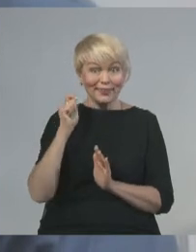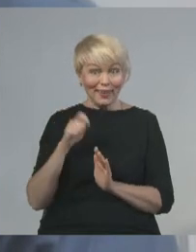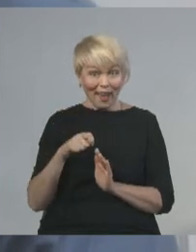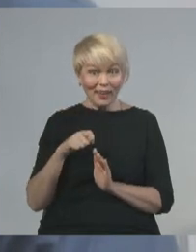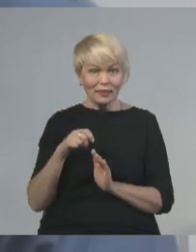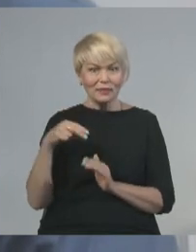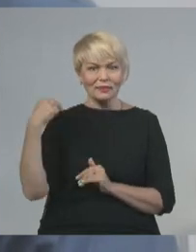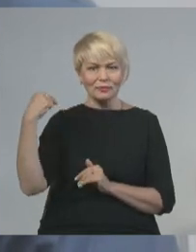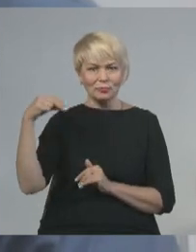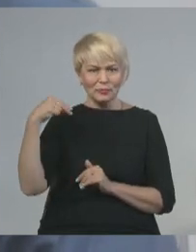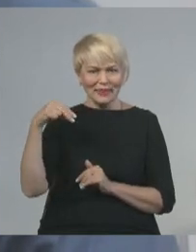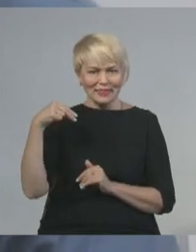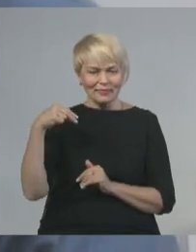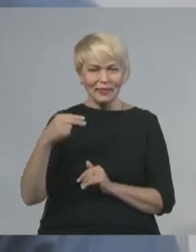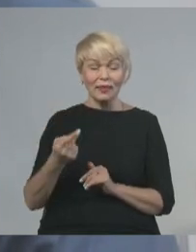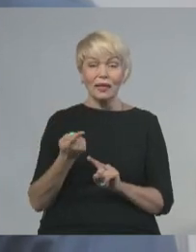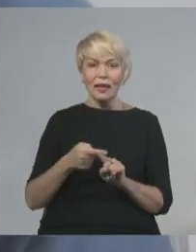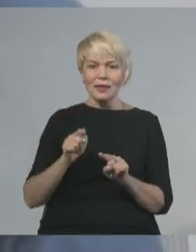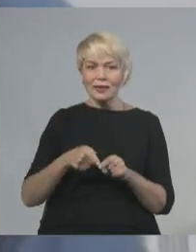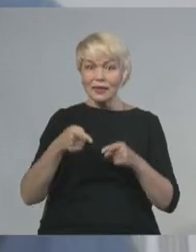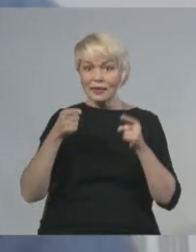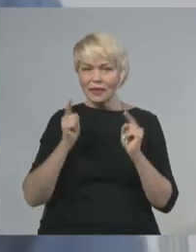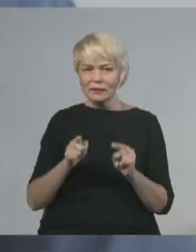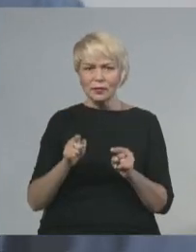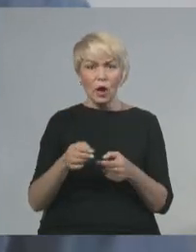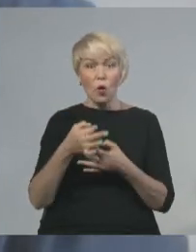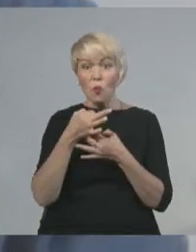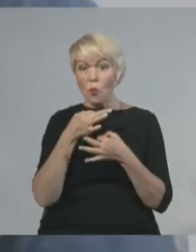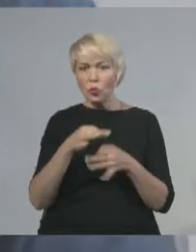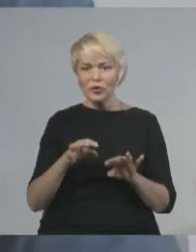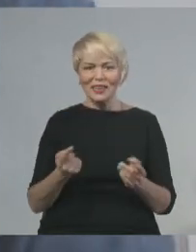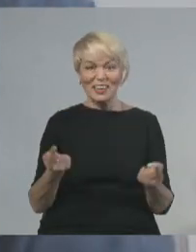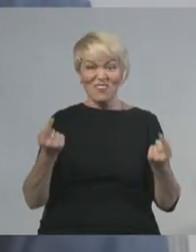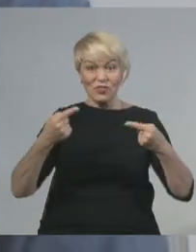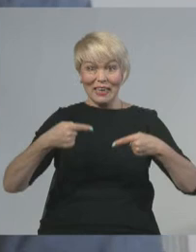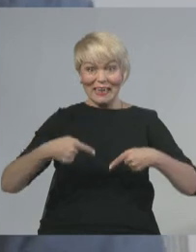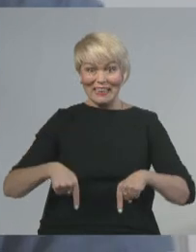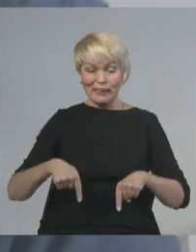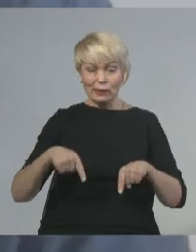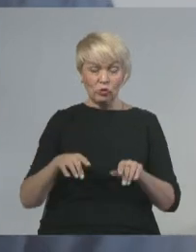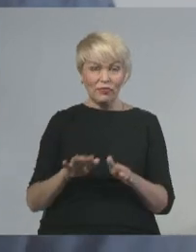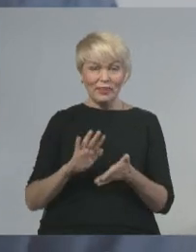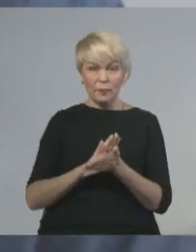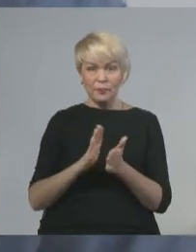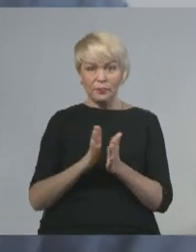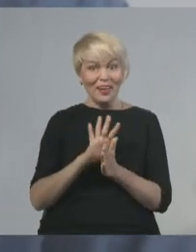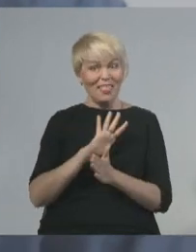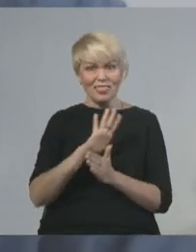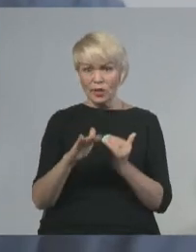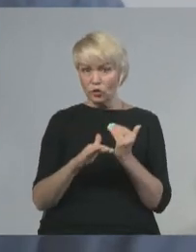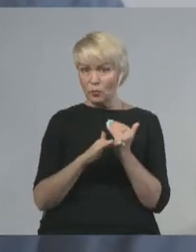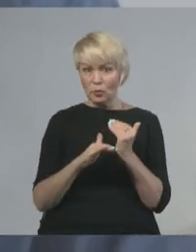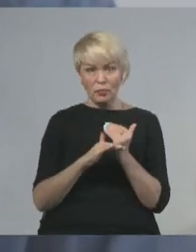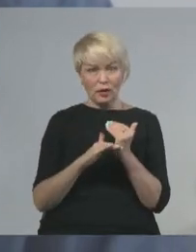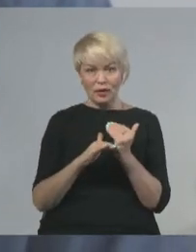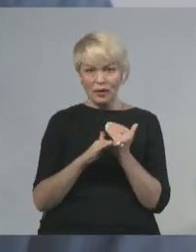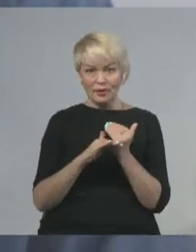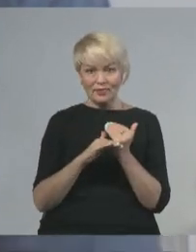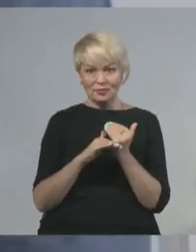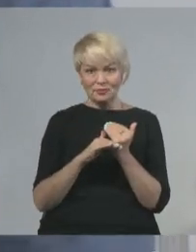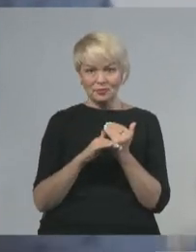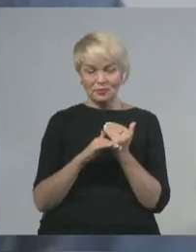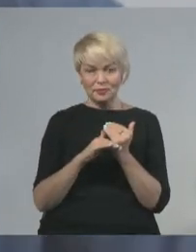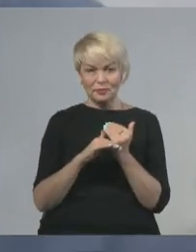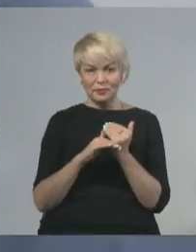any slightly crisis situation doesn't help he's far from being the you know